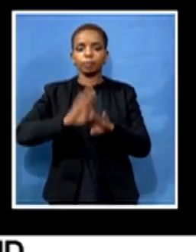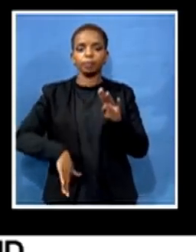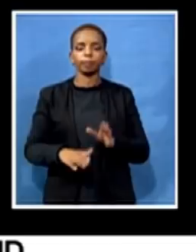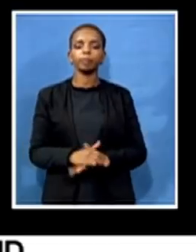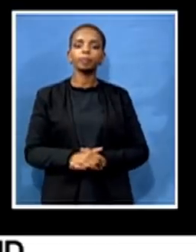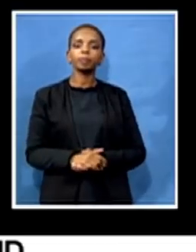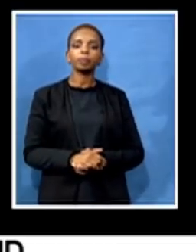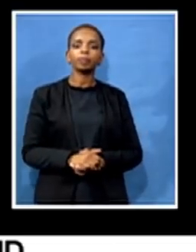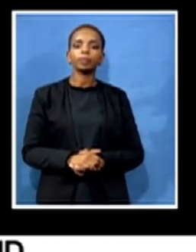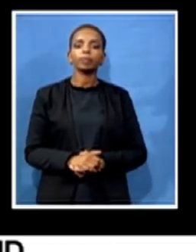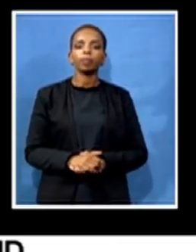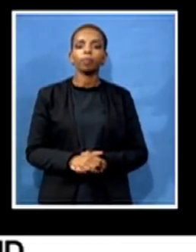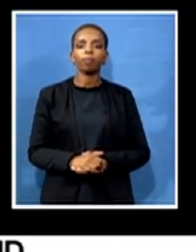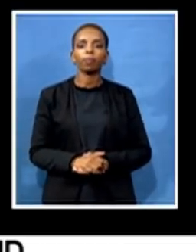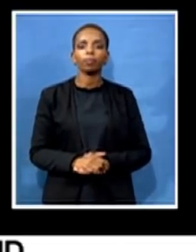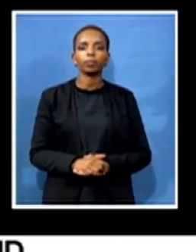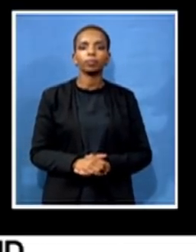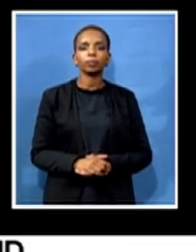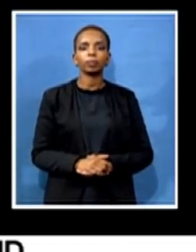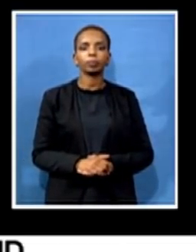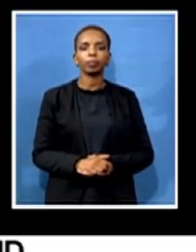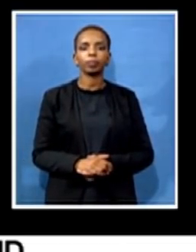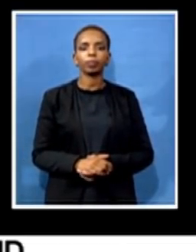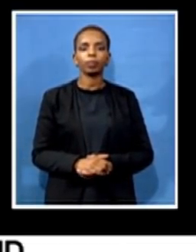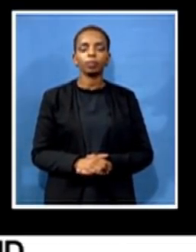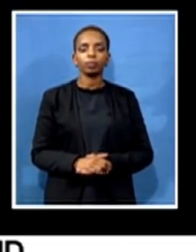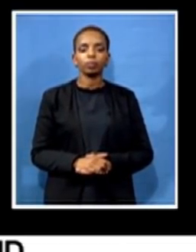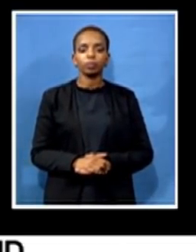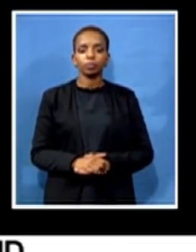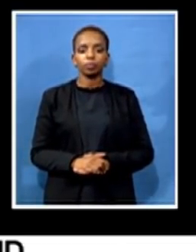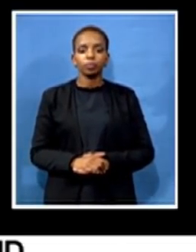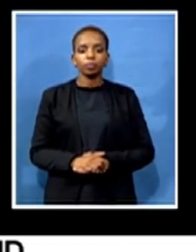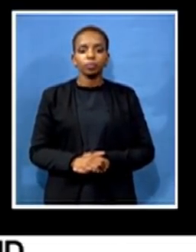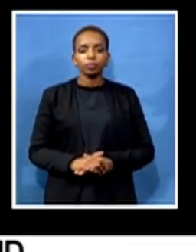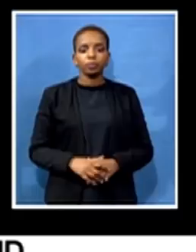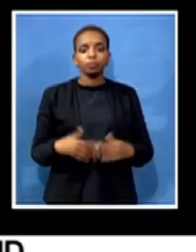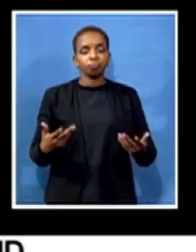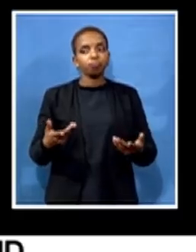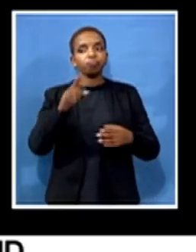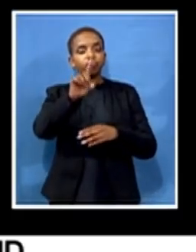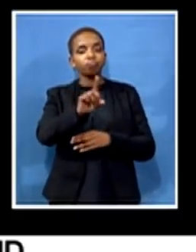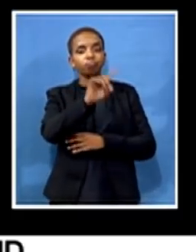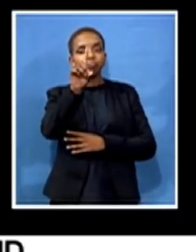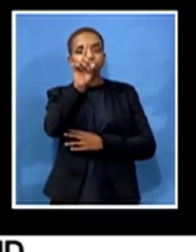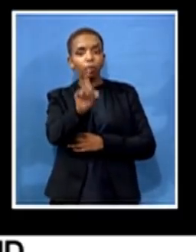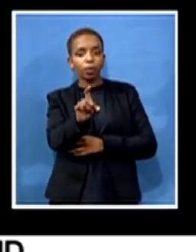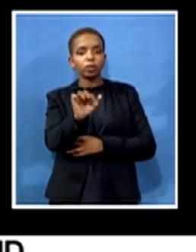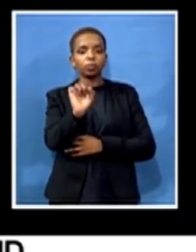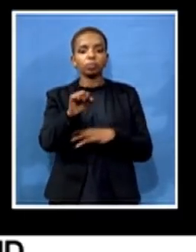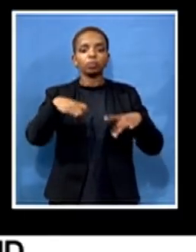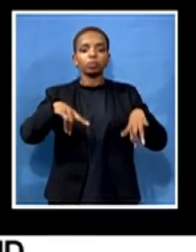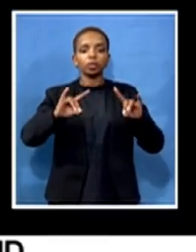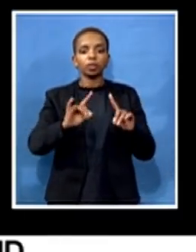And in terms of the question that the chairperson of our city committee